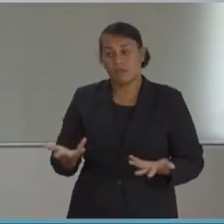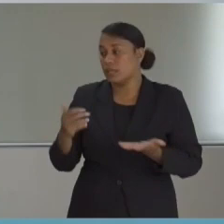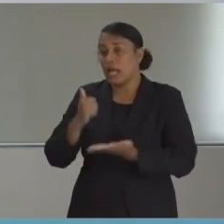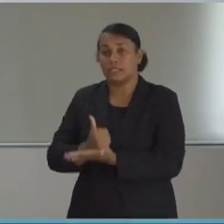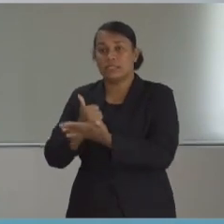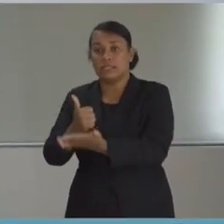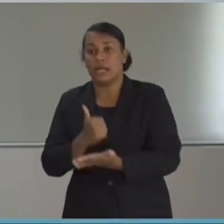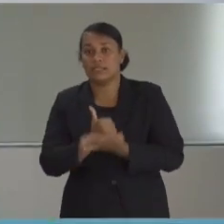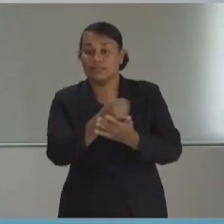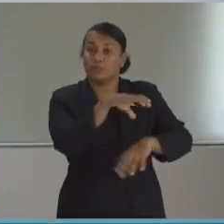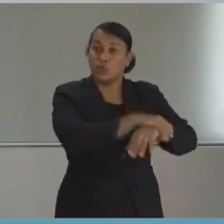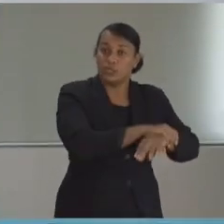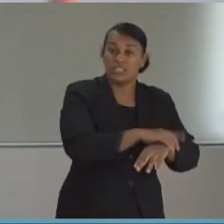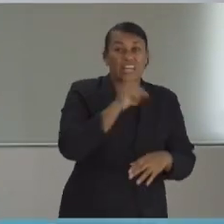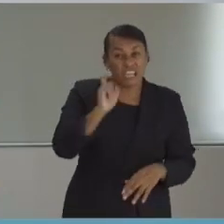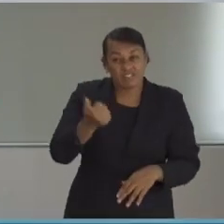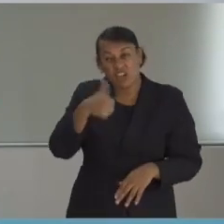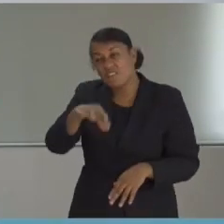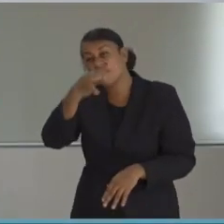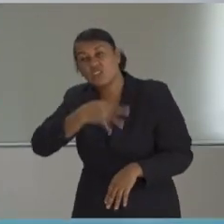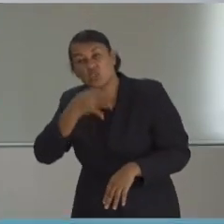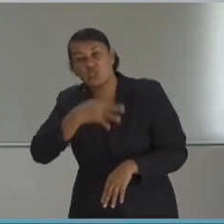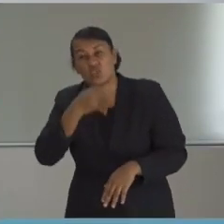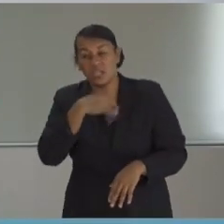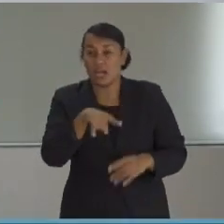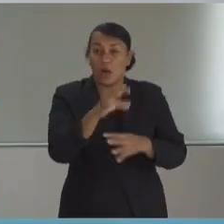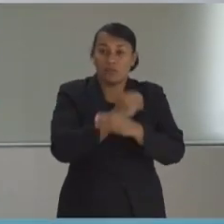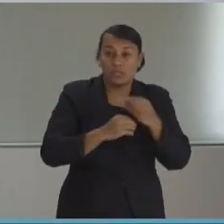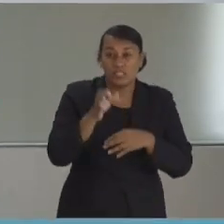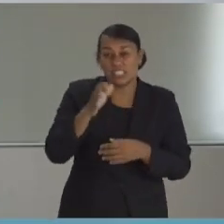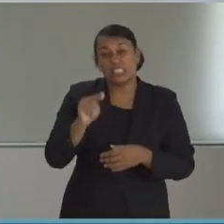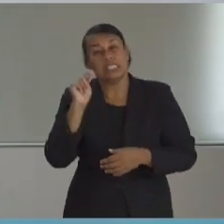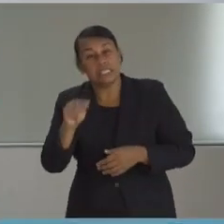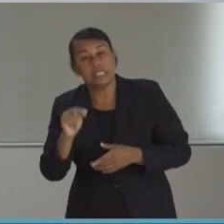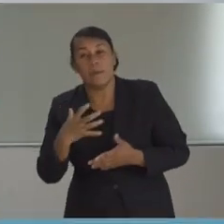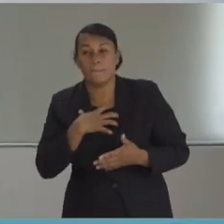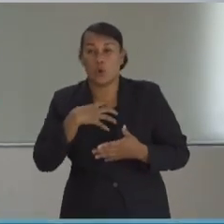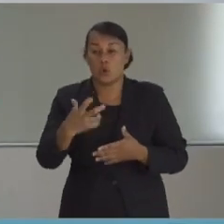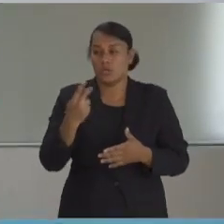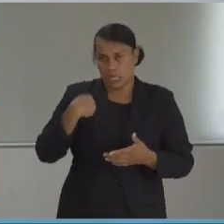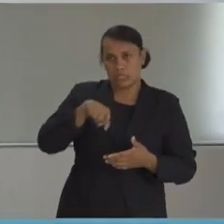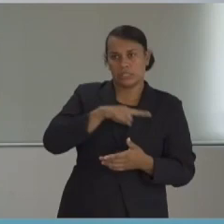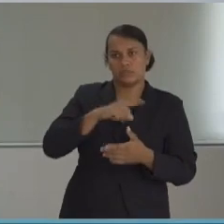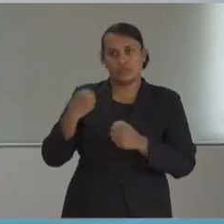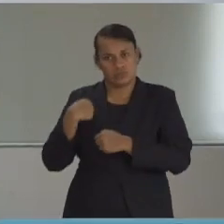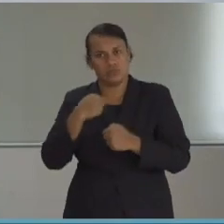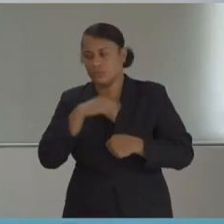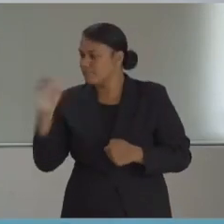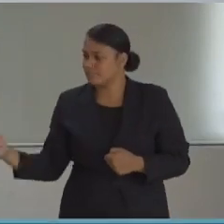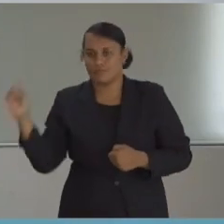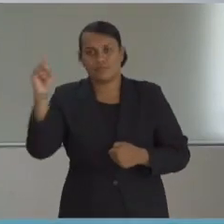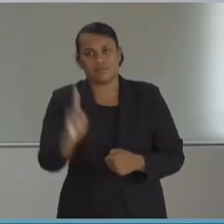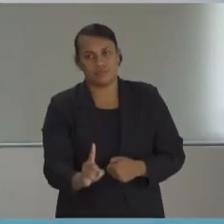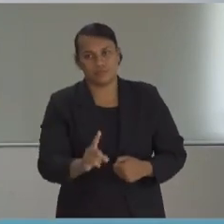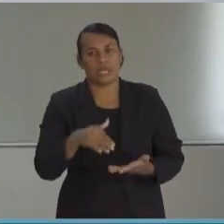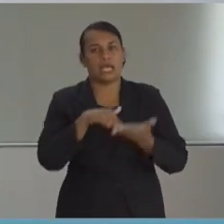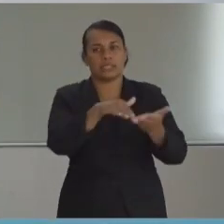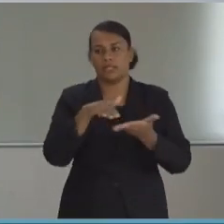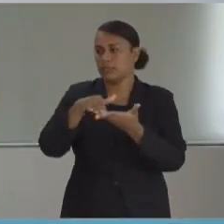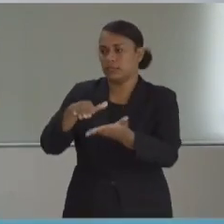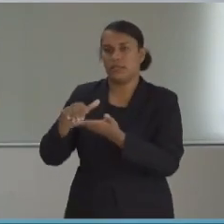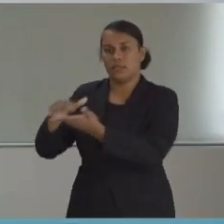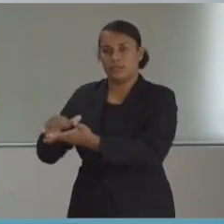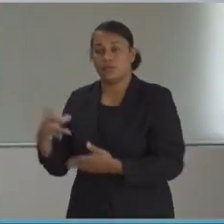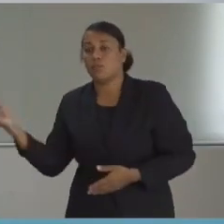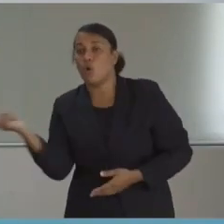if manpower is stretched and for whatever reasons that may be required. And of course, we are also assisting both